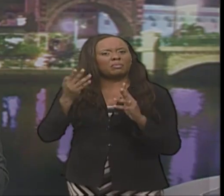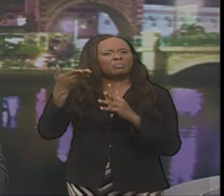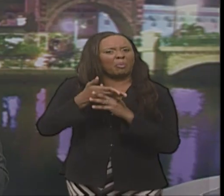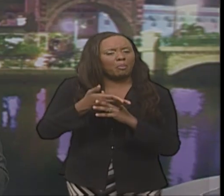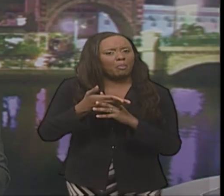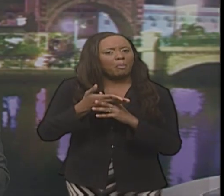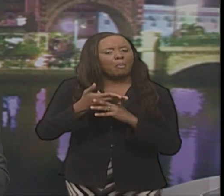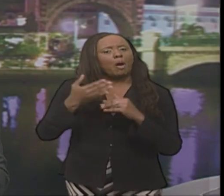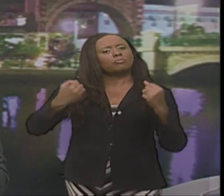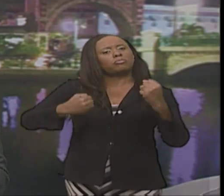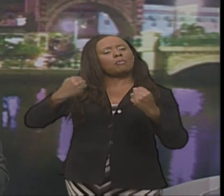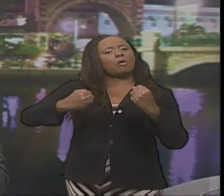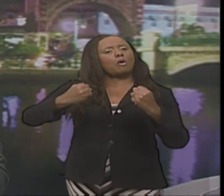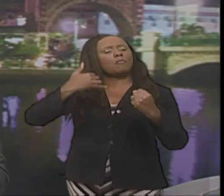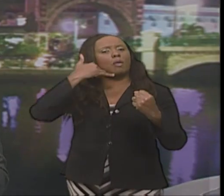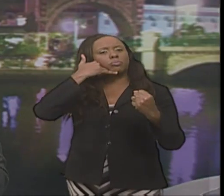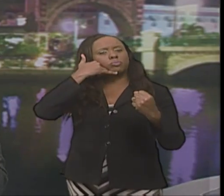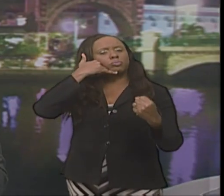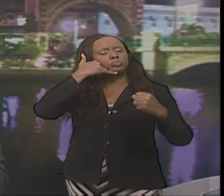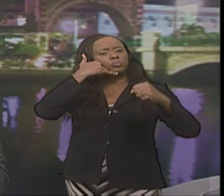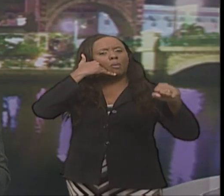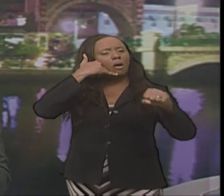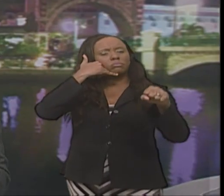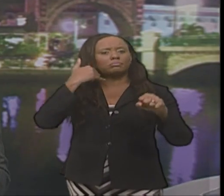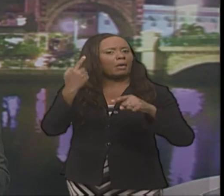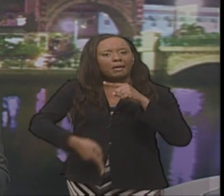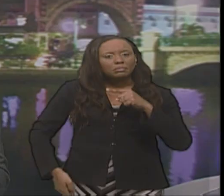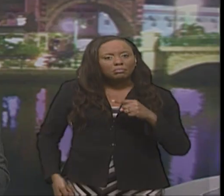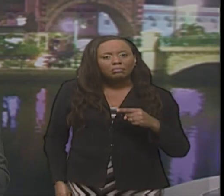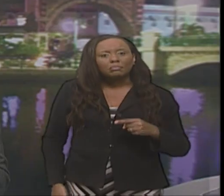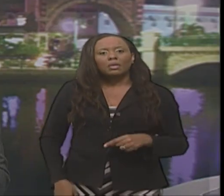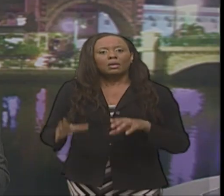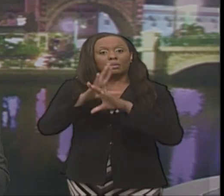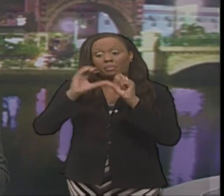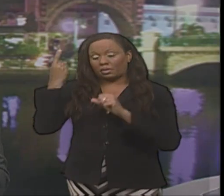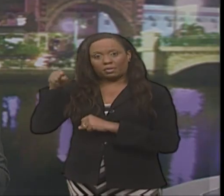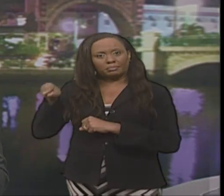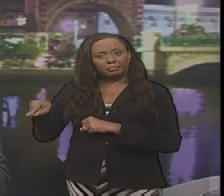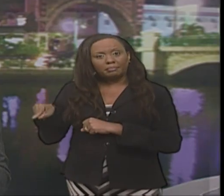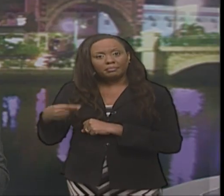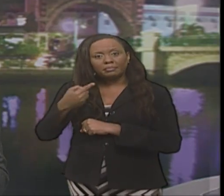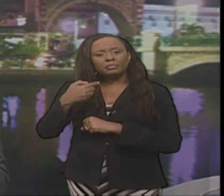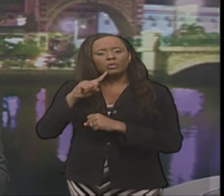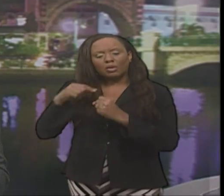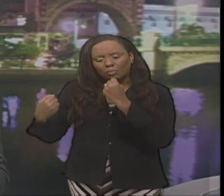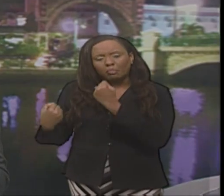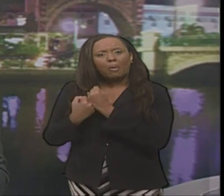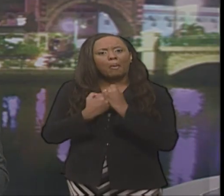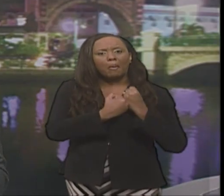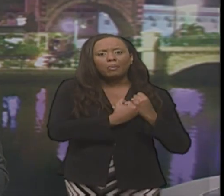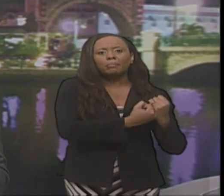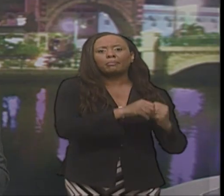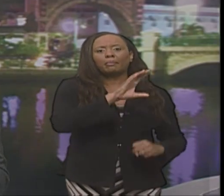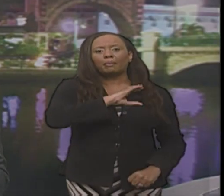operating a vehicle while holding and using a mobile phone. President of the BRSA, Charmaine Rowland-Bowen, supports the measures,